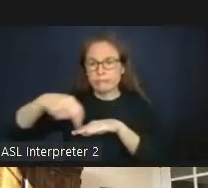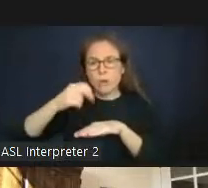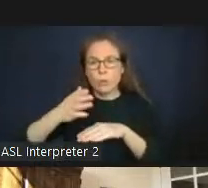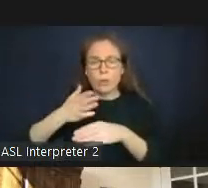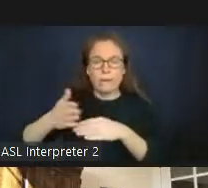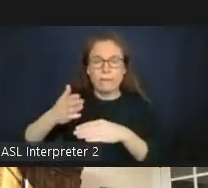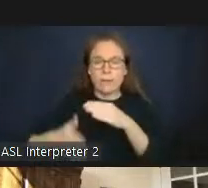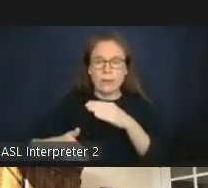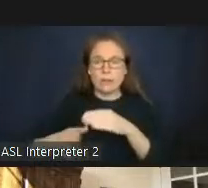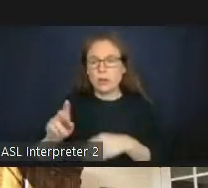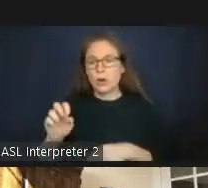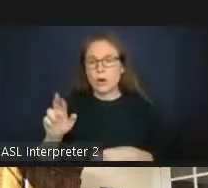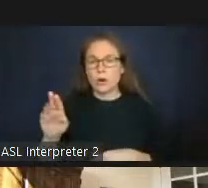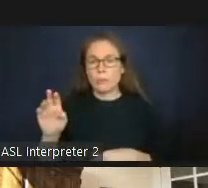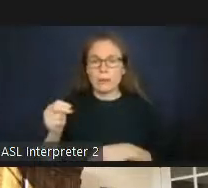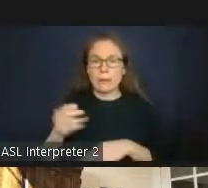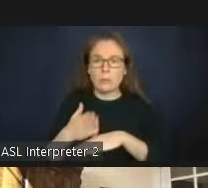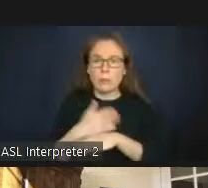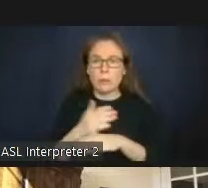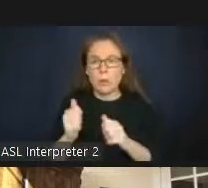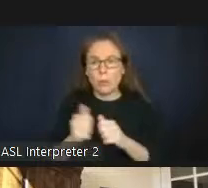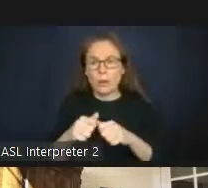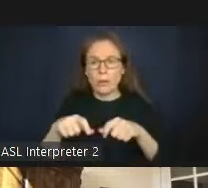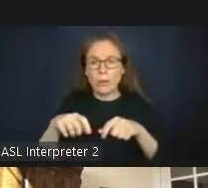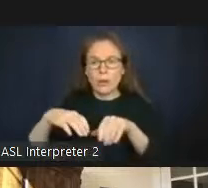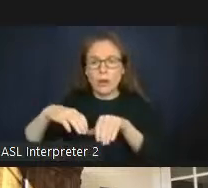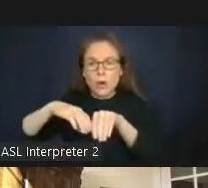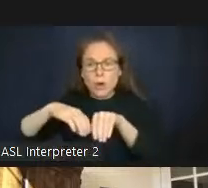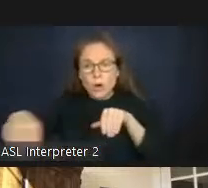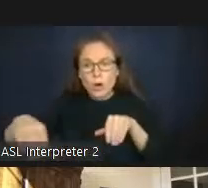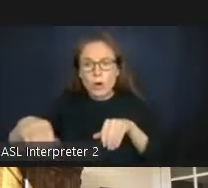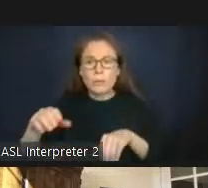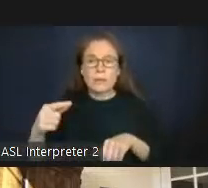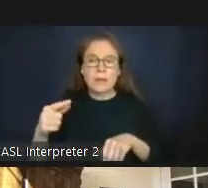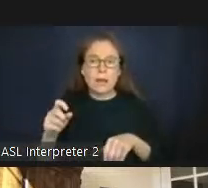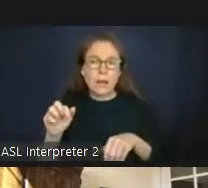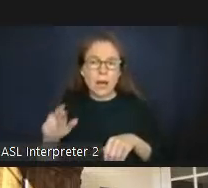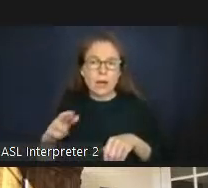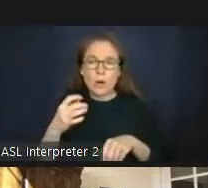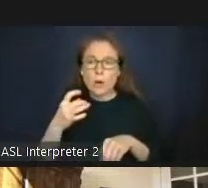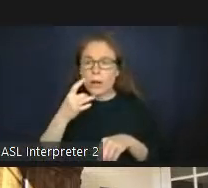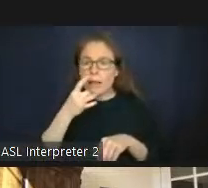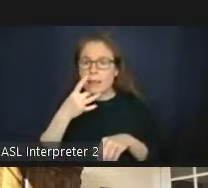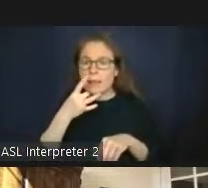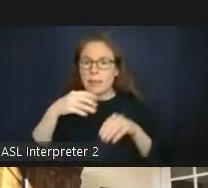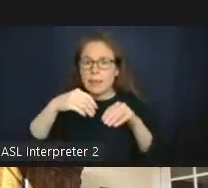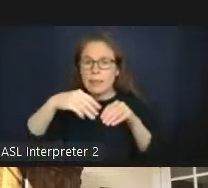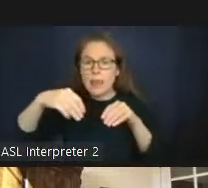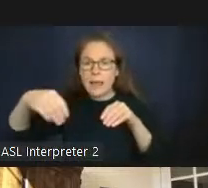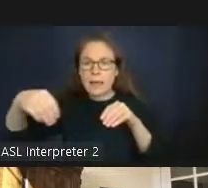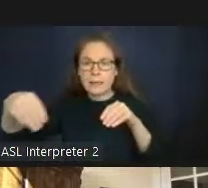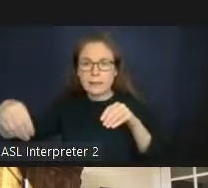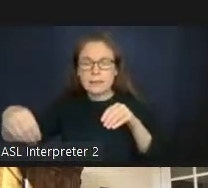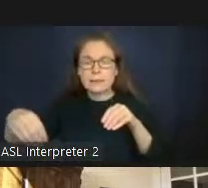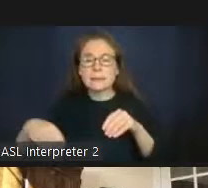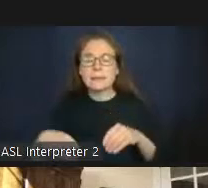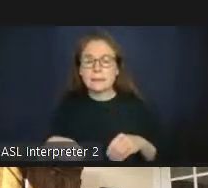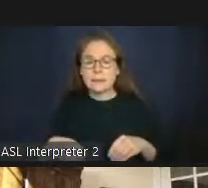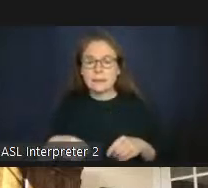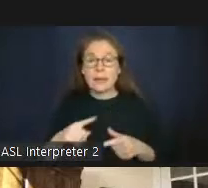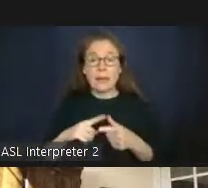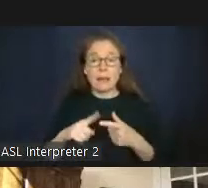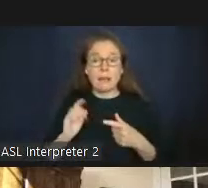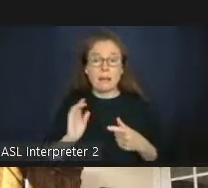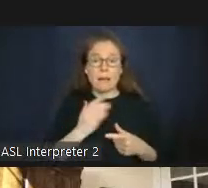kind of improvement with the curbs, the gutters, the sidewalks, and street lighting along that portion of the frontage. And then our